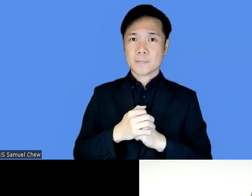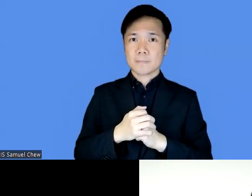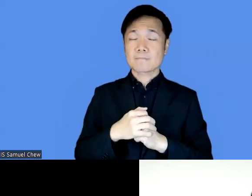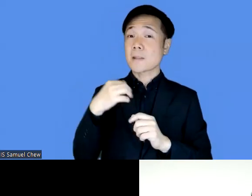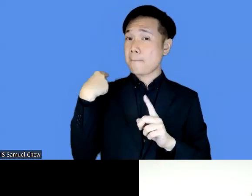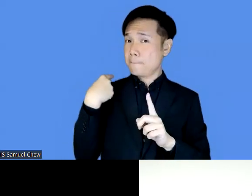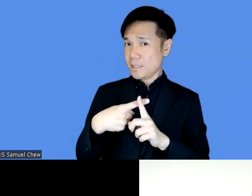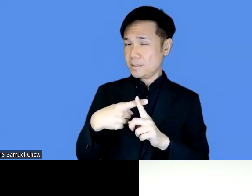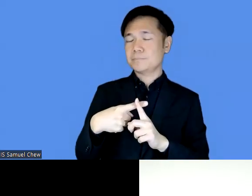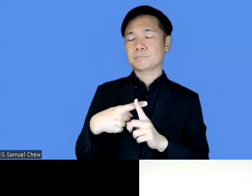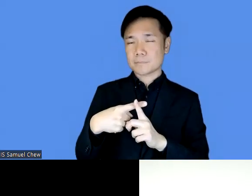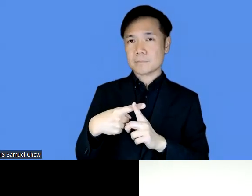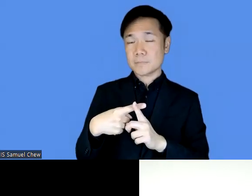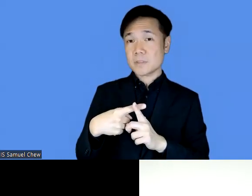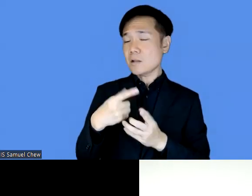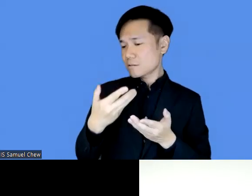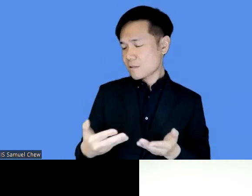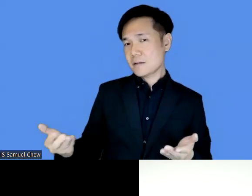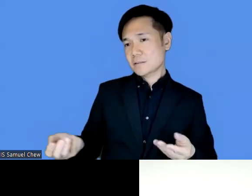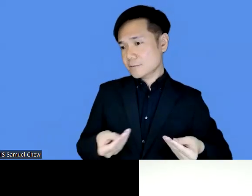their resource.